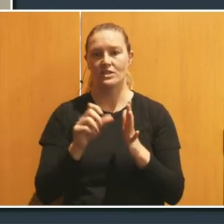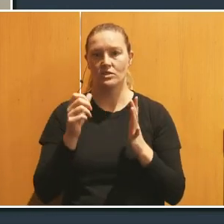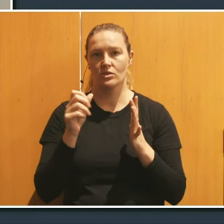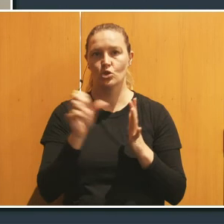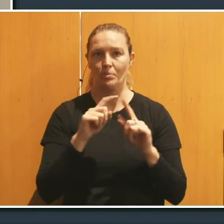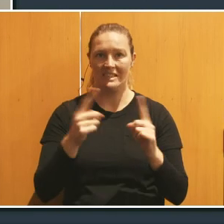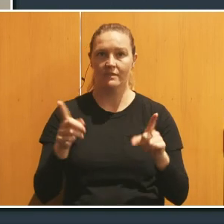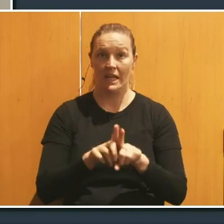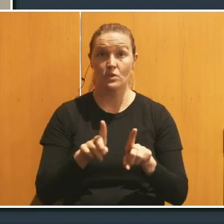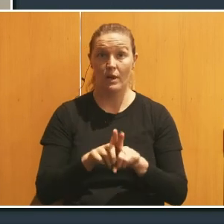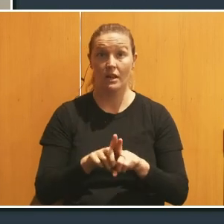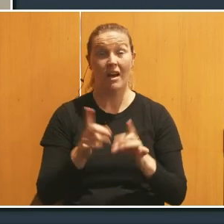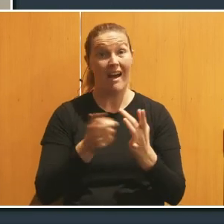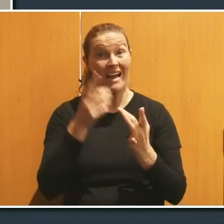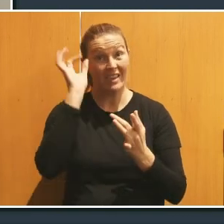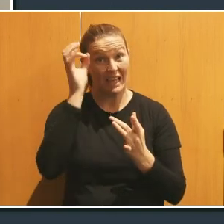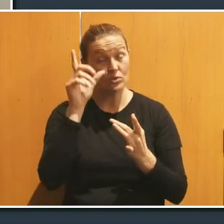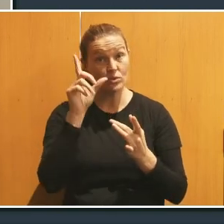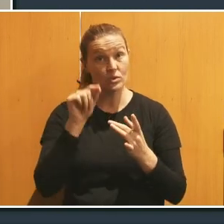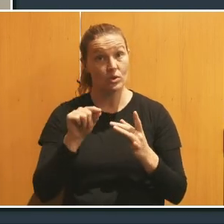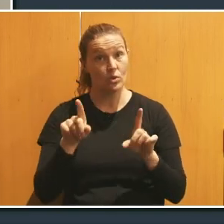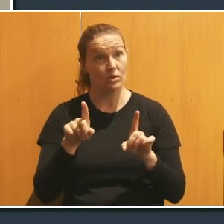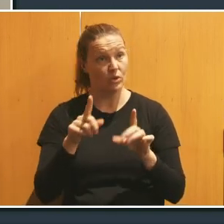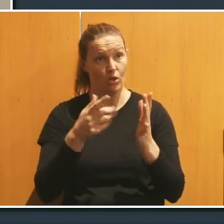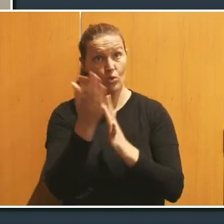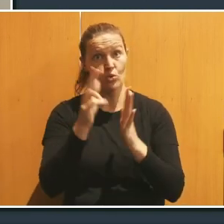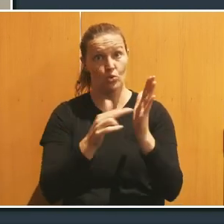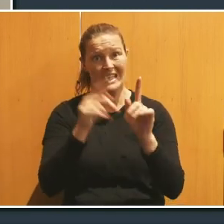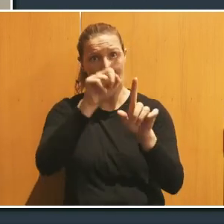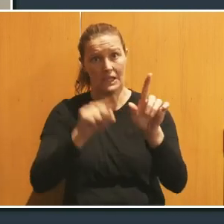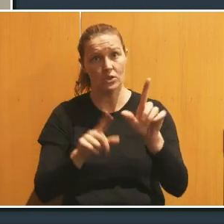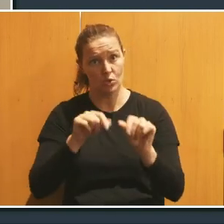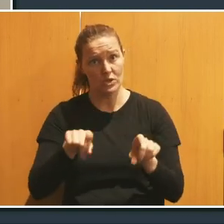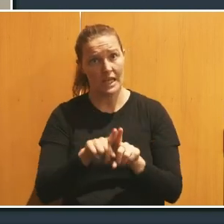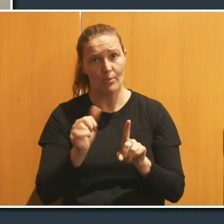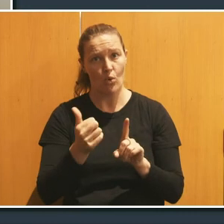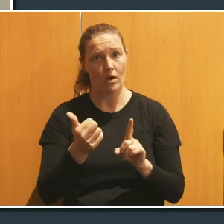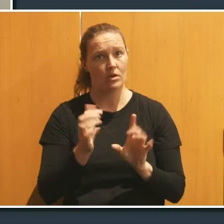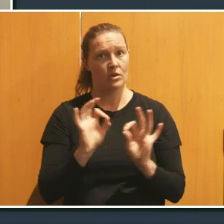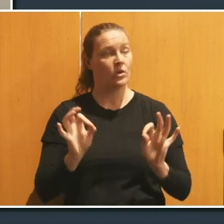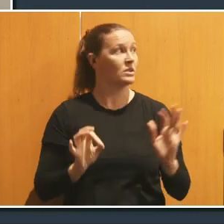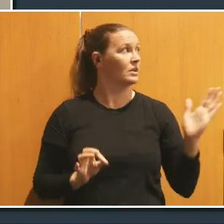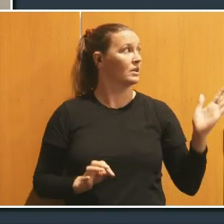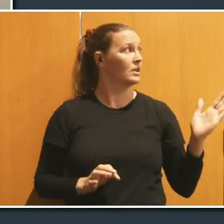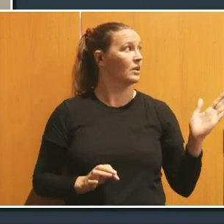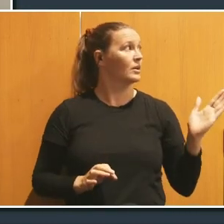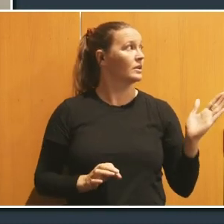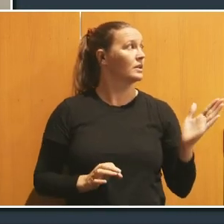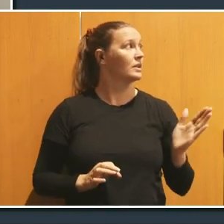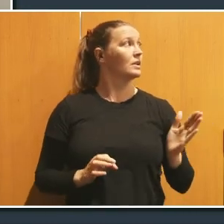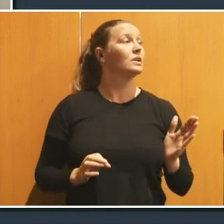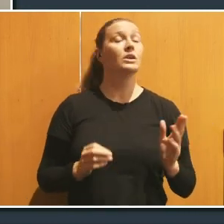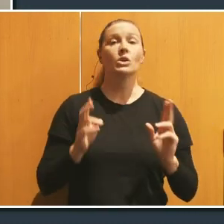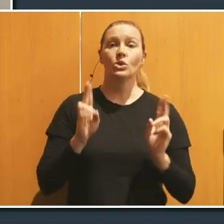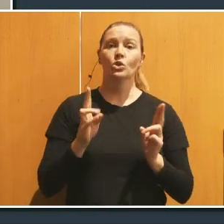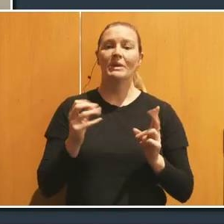there councils around the country that currently have that differentiation within their policies? There tends to be differentiation